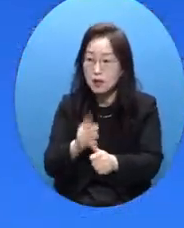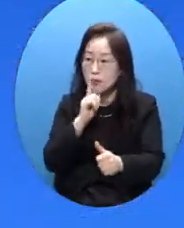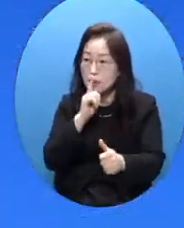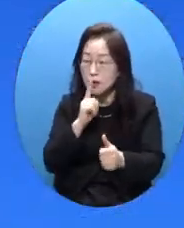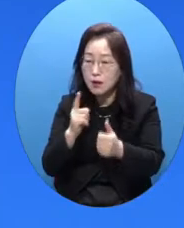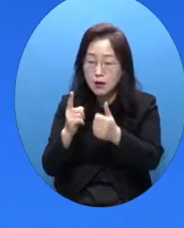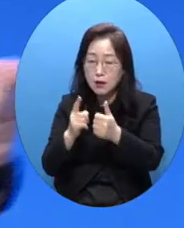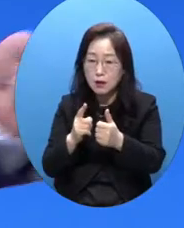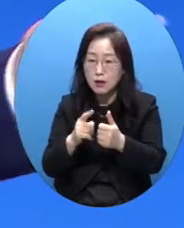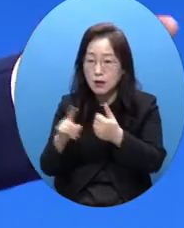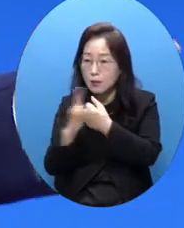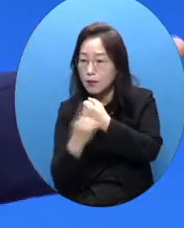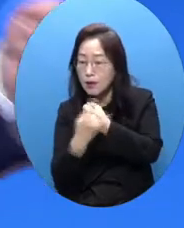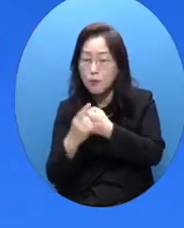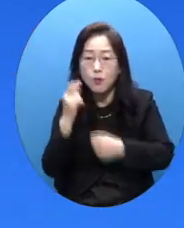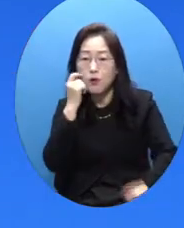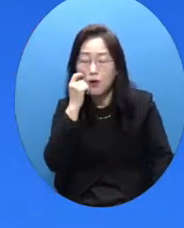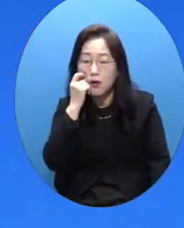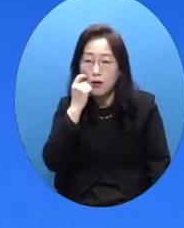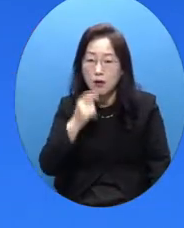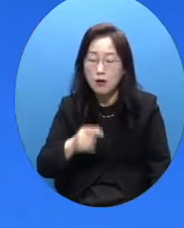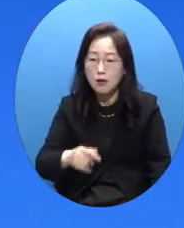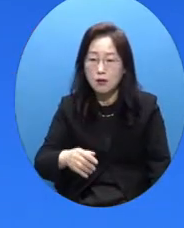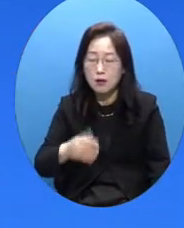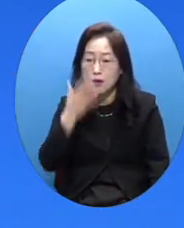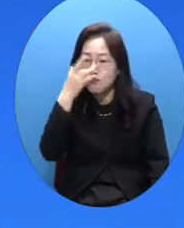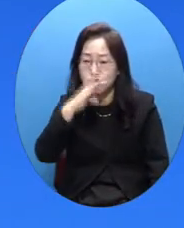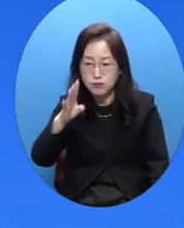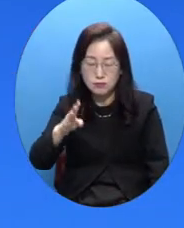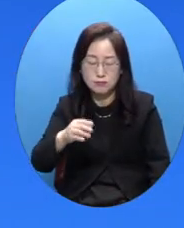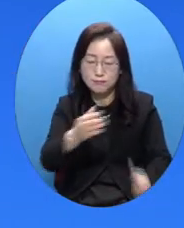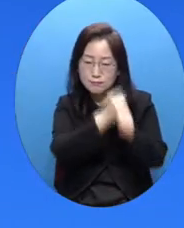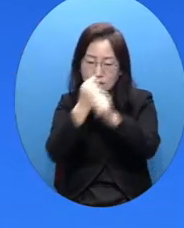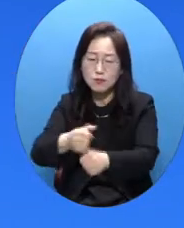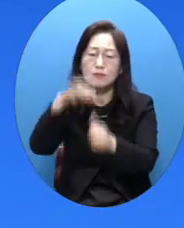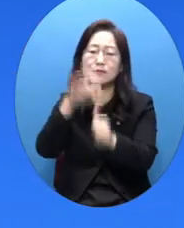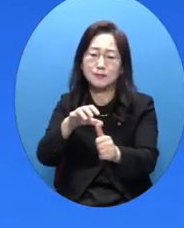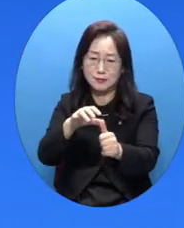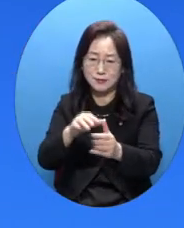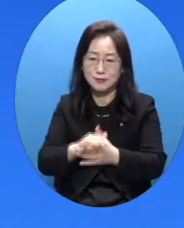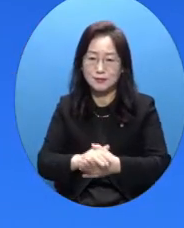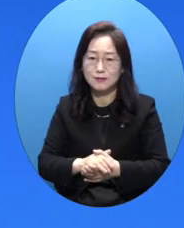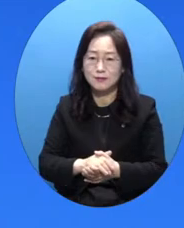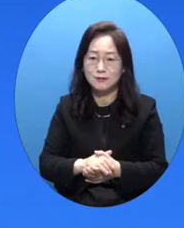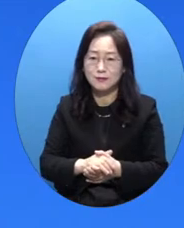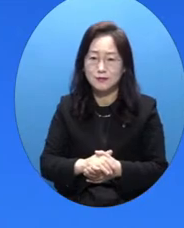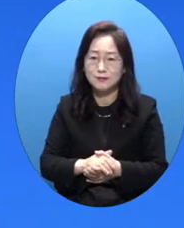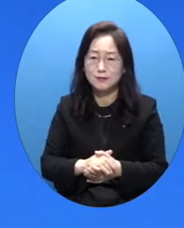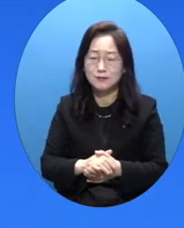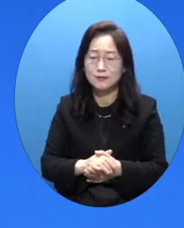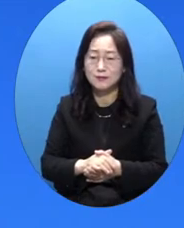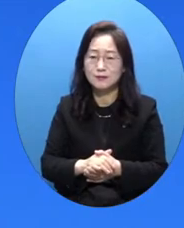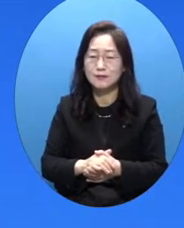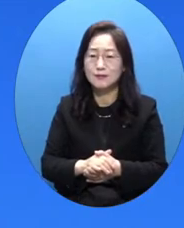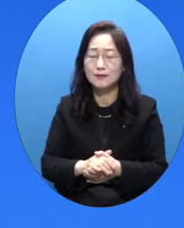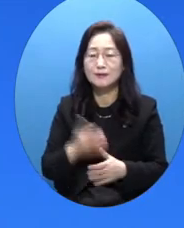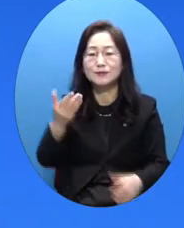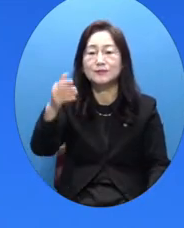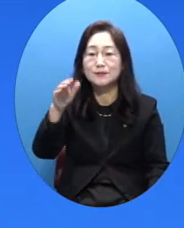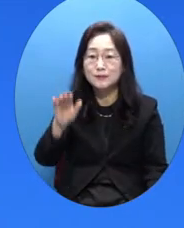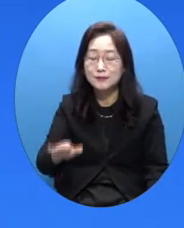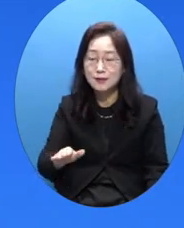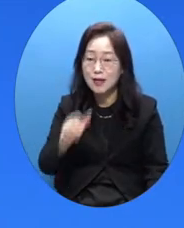was falsely accused by the wife of potiphar so he was kept in prison